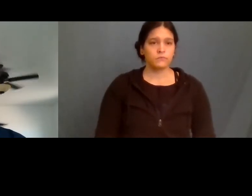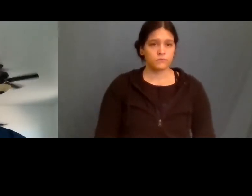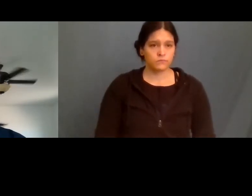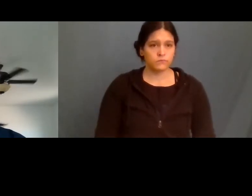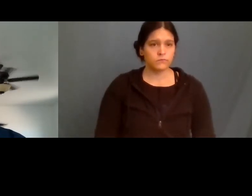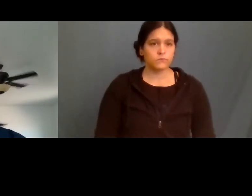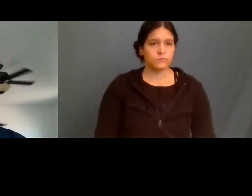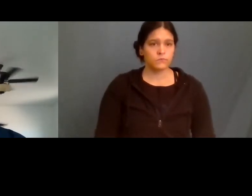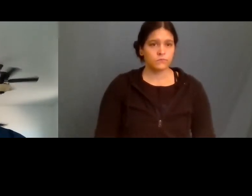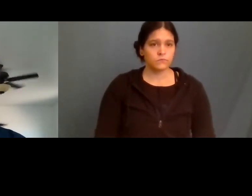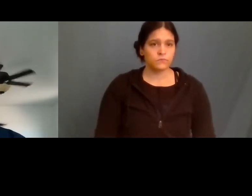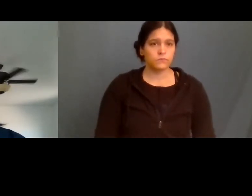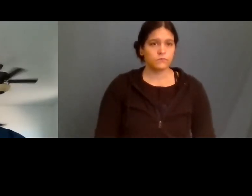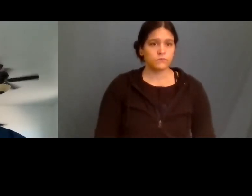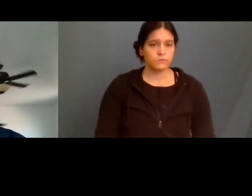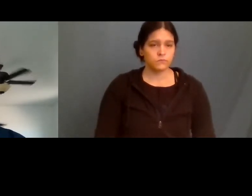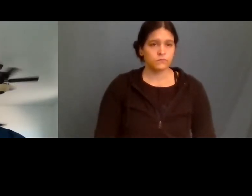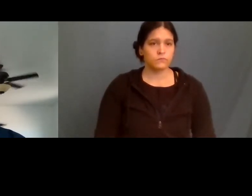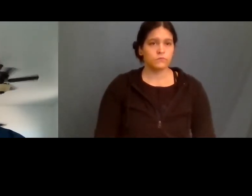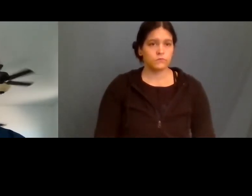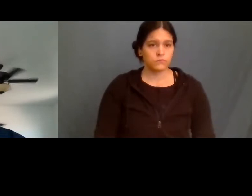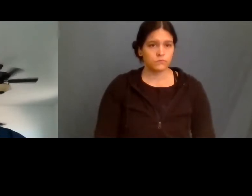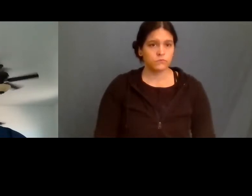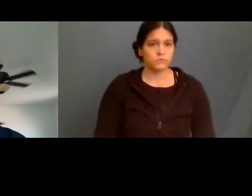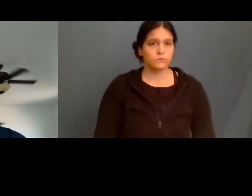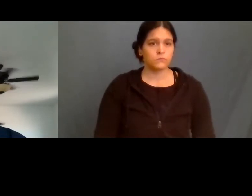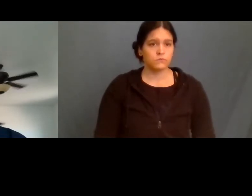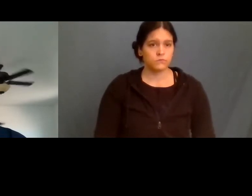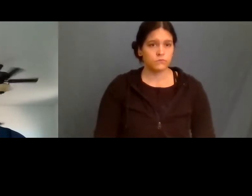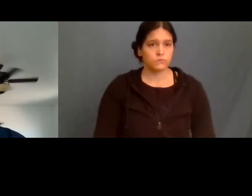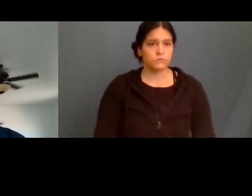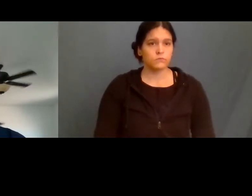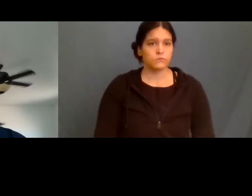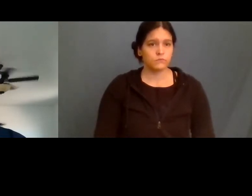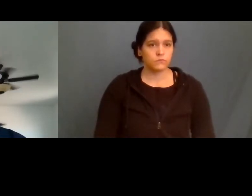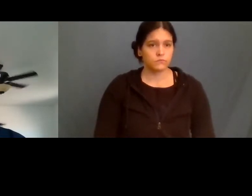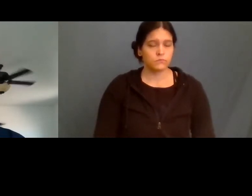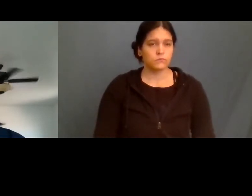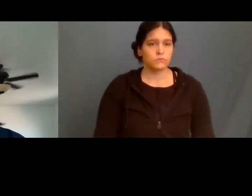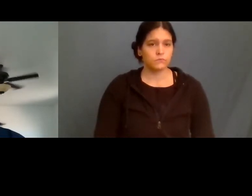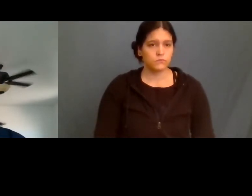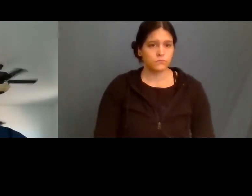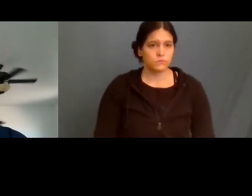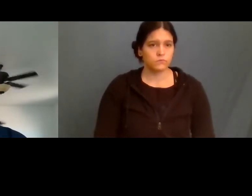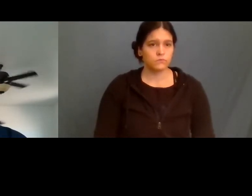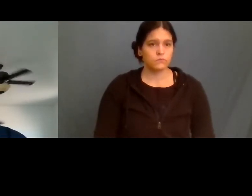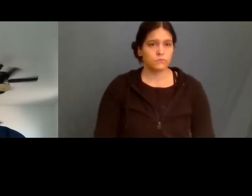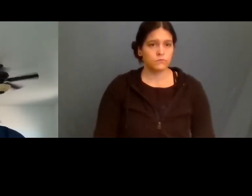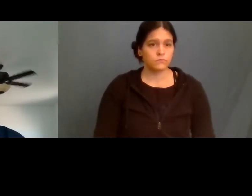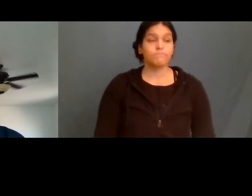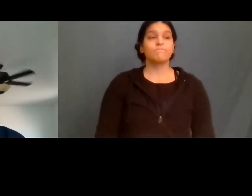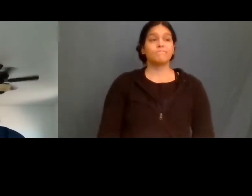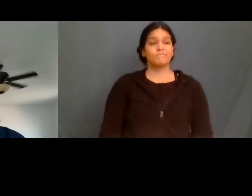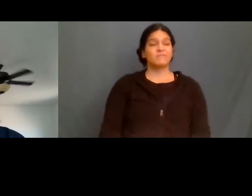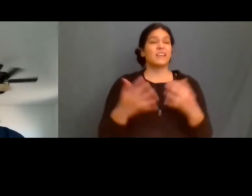Sedashit down Labor Corn Valley, Ajaha, Shibijado, Ajakate. I know